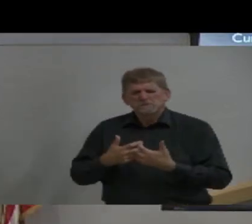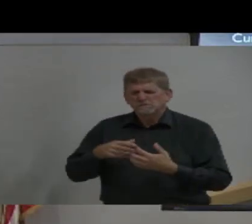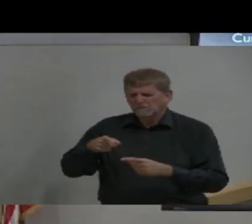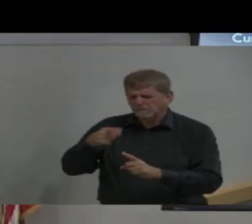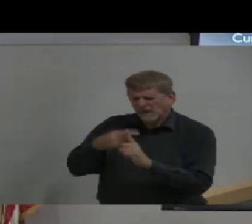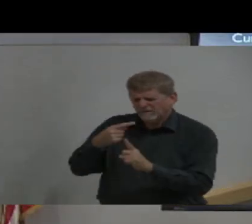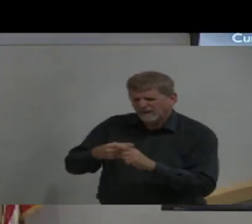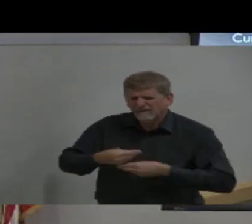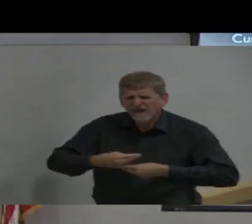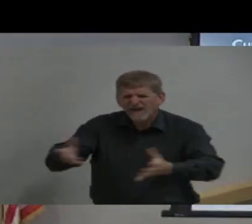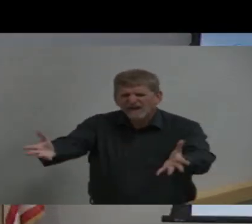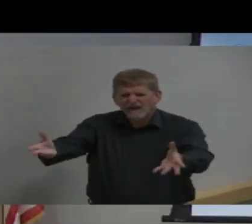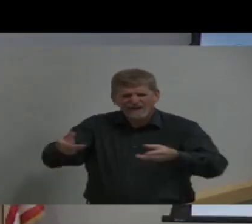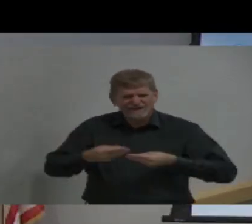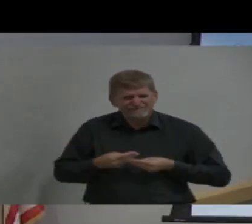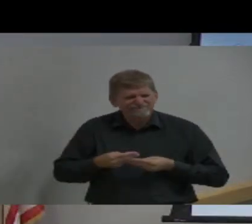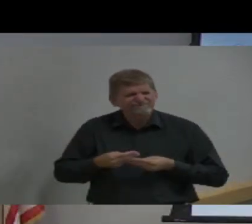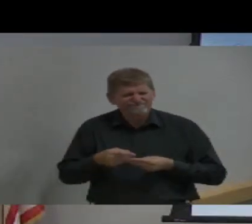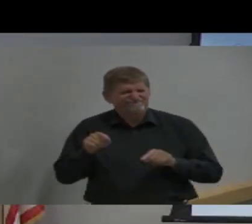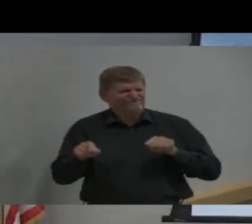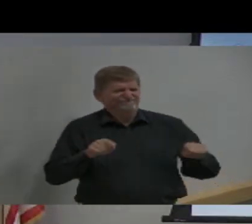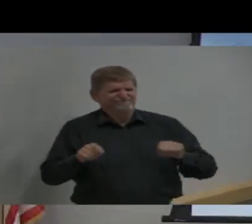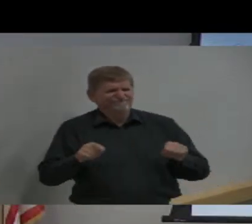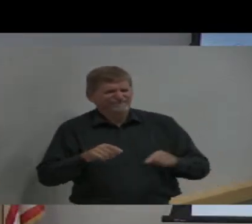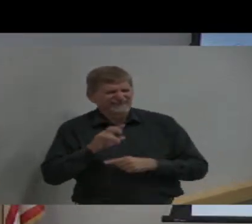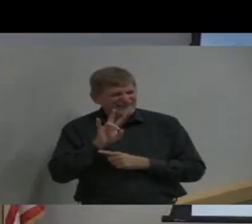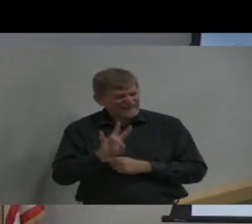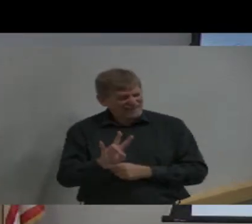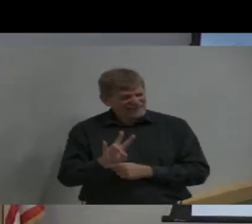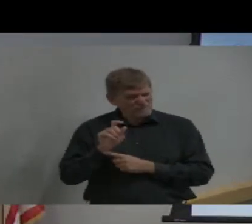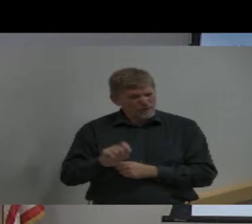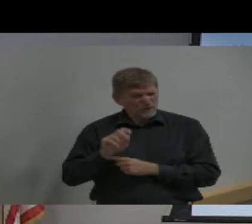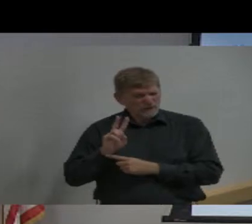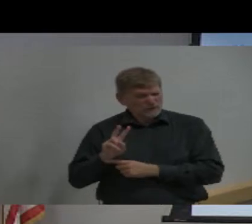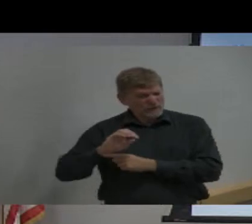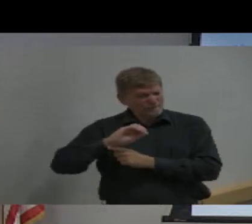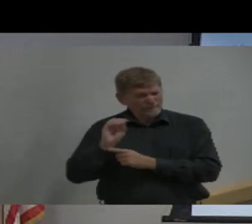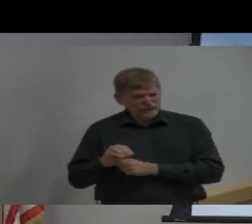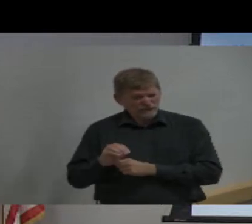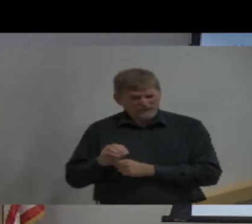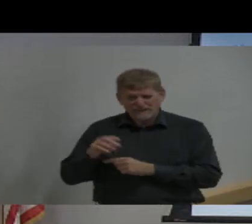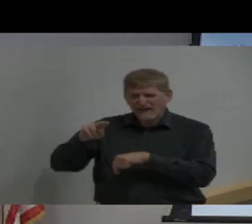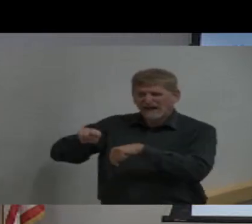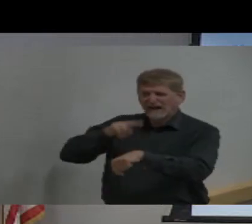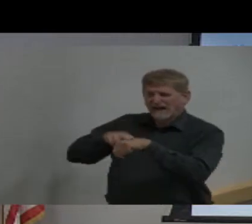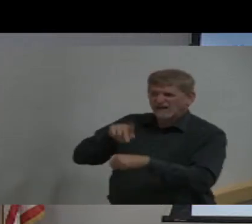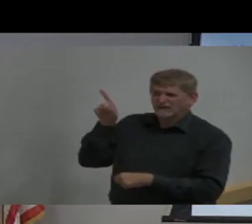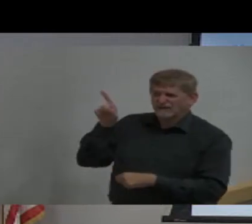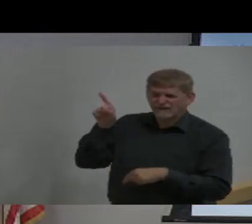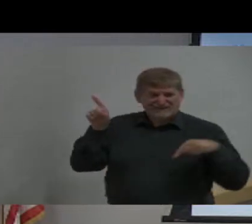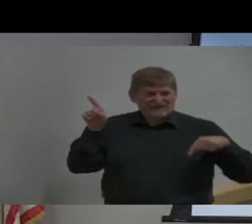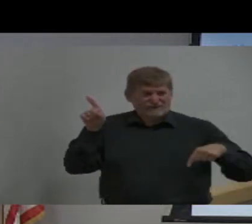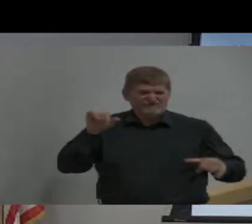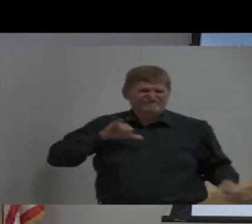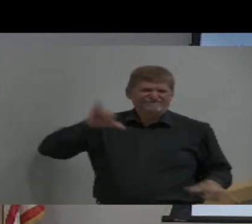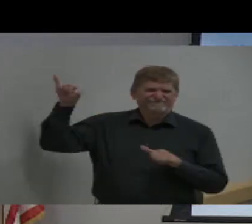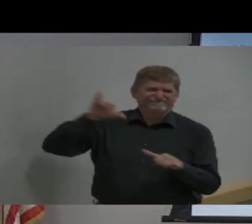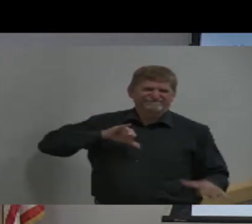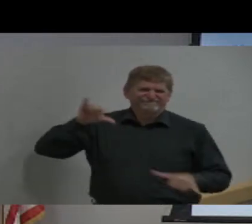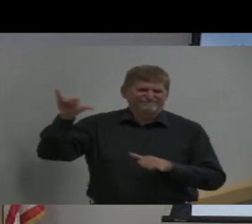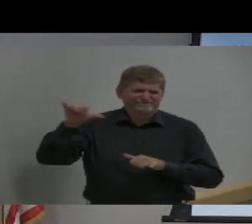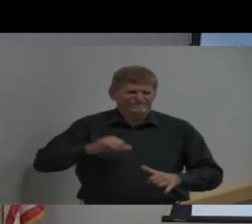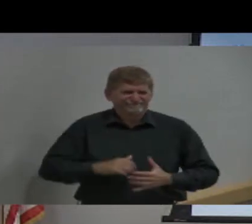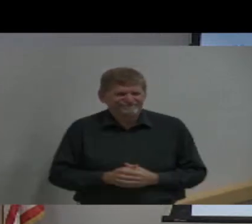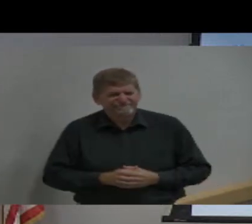whole at 7.1%. and is lower than the percent positivity for the state of Indiana, which is